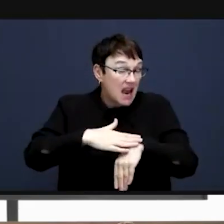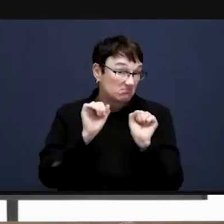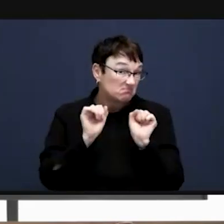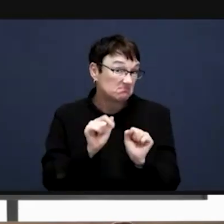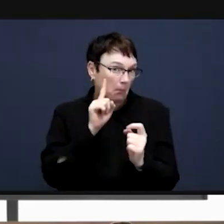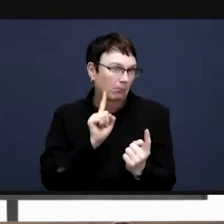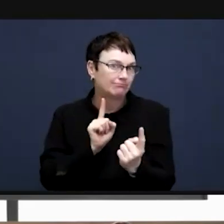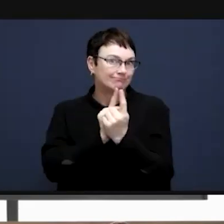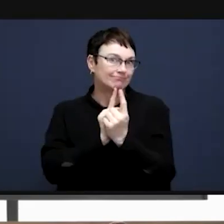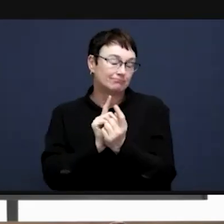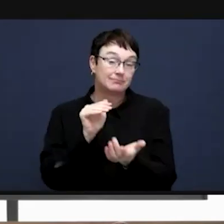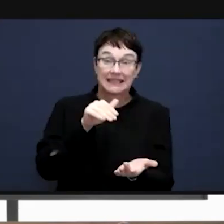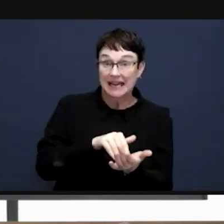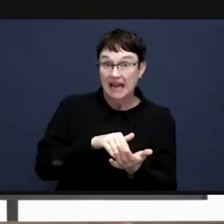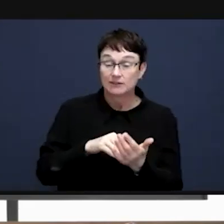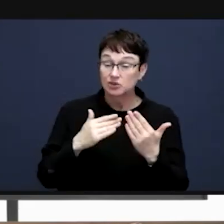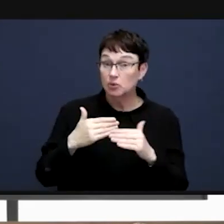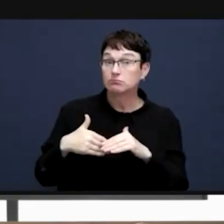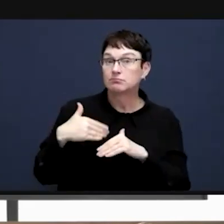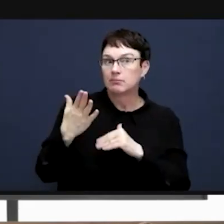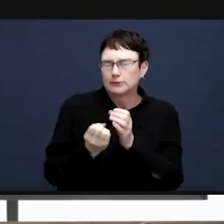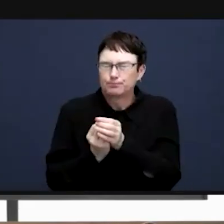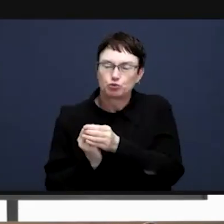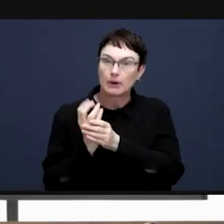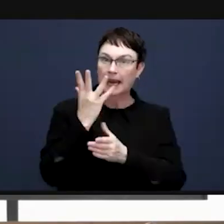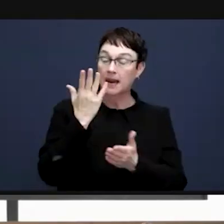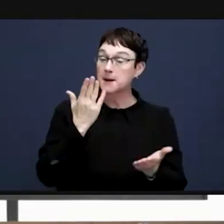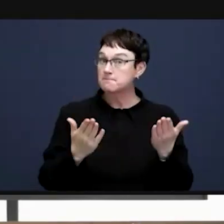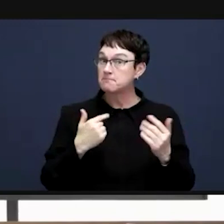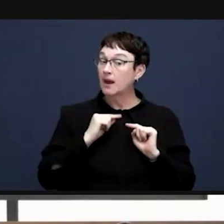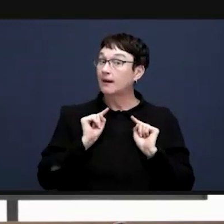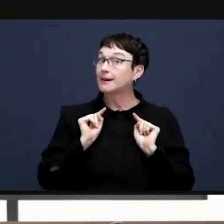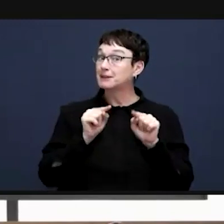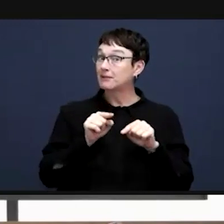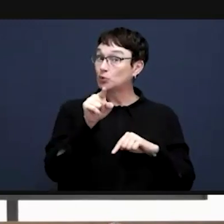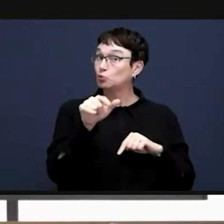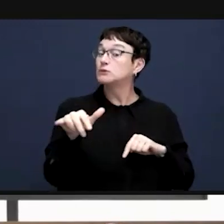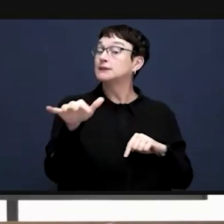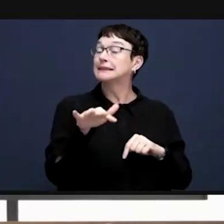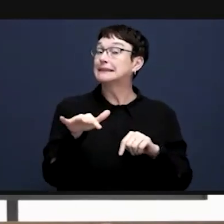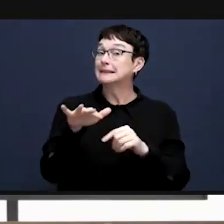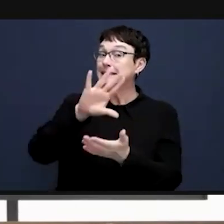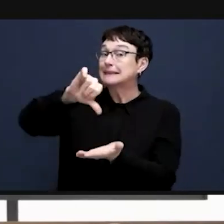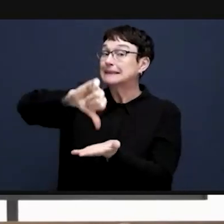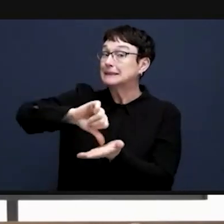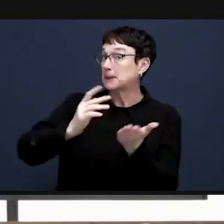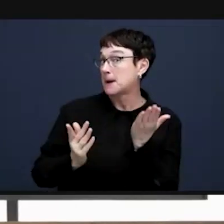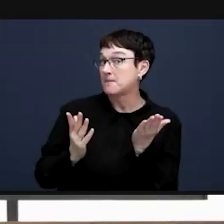we are touring Europe, so maybe we're coming to a city near you. Stay tuned, and I will let you know more next time we meet. Thank you.